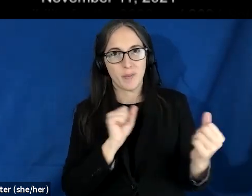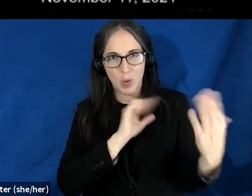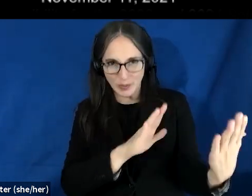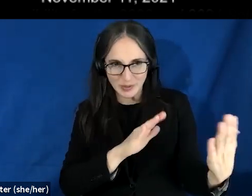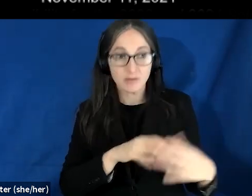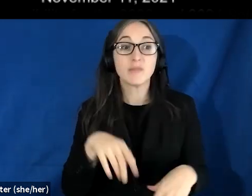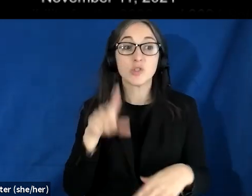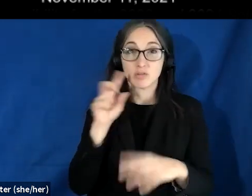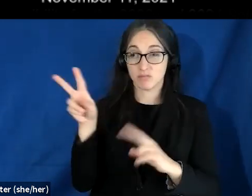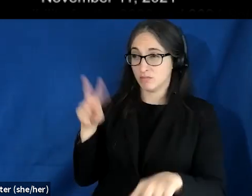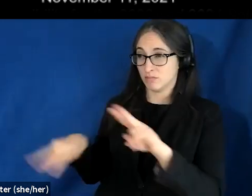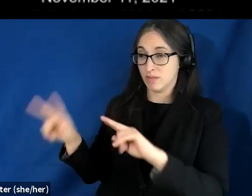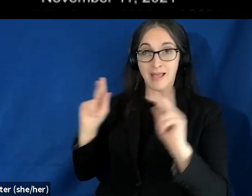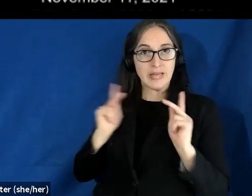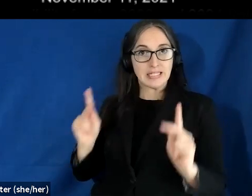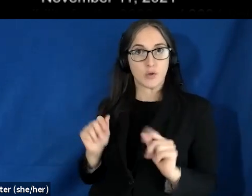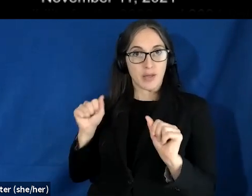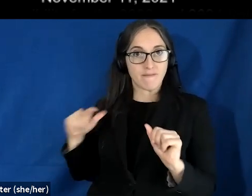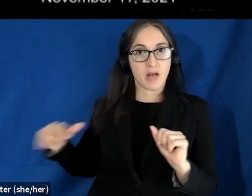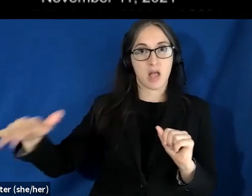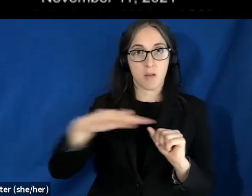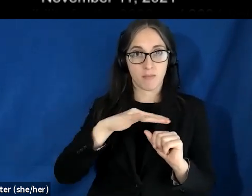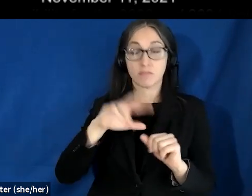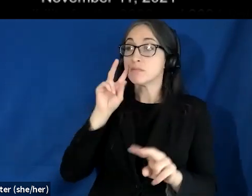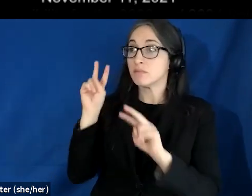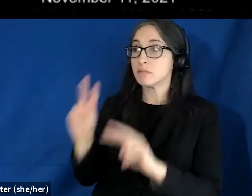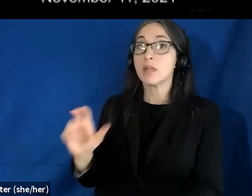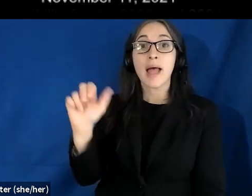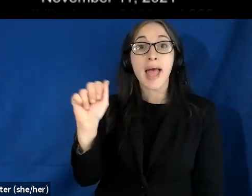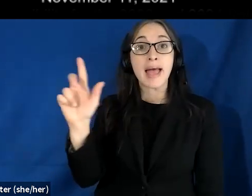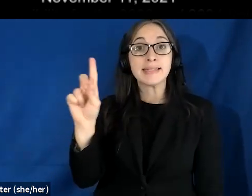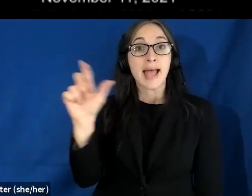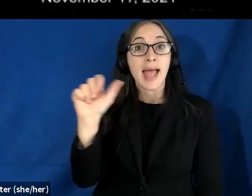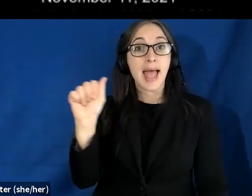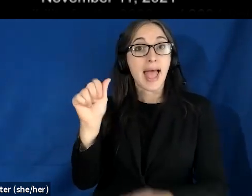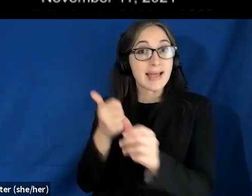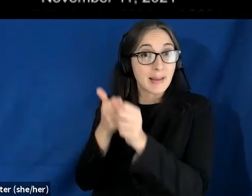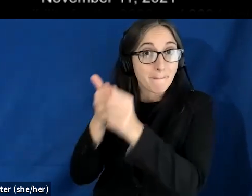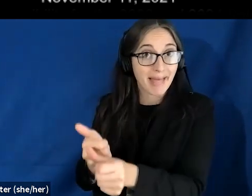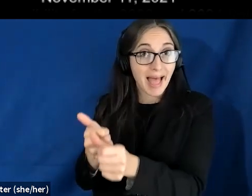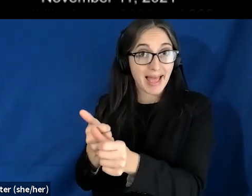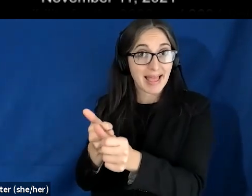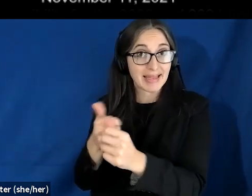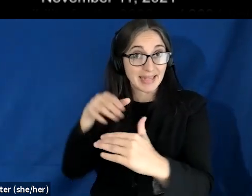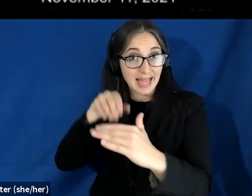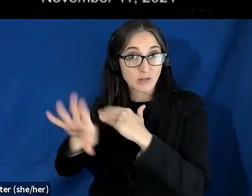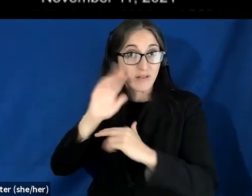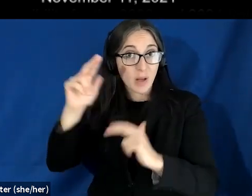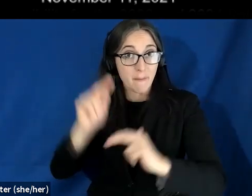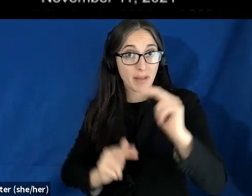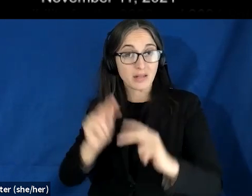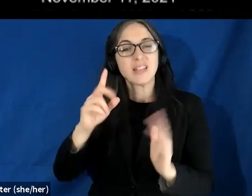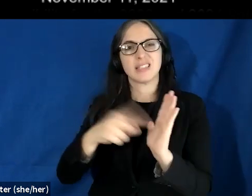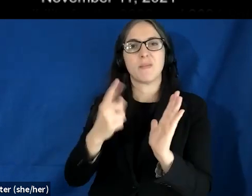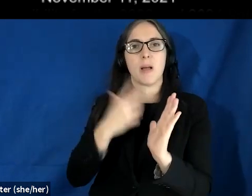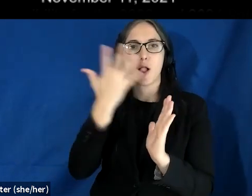When we look at ADA compliant entrances to buildings, sometimes they look like this. I have an image on the screen where we have